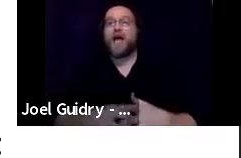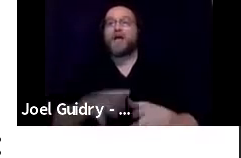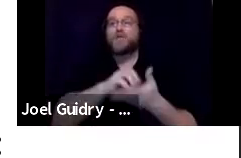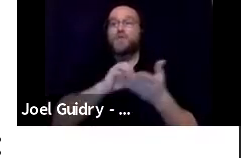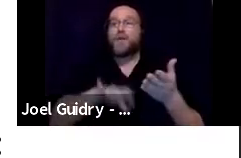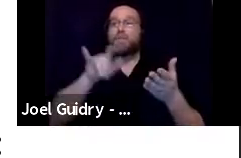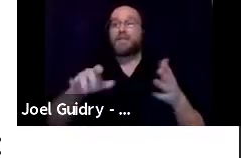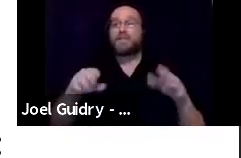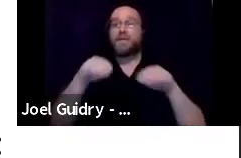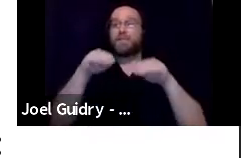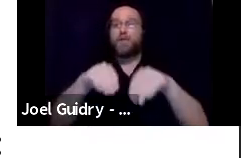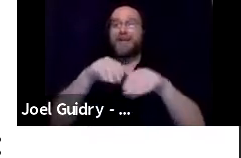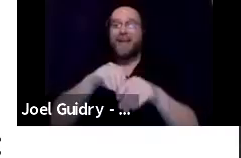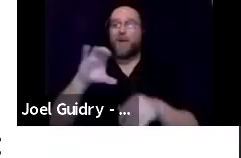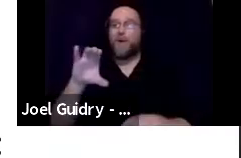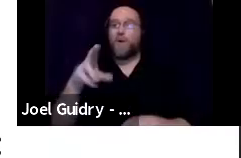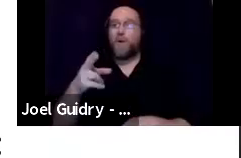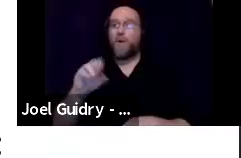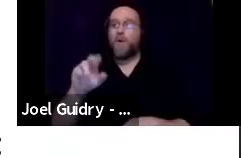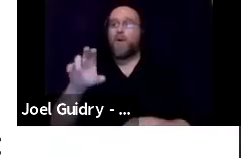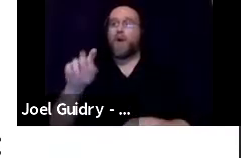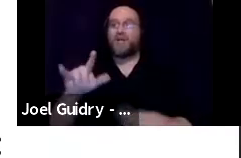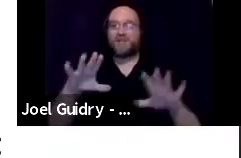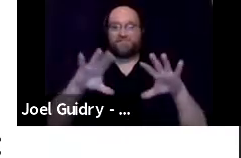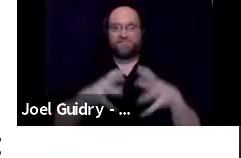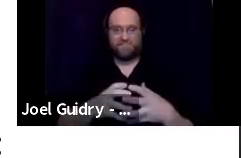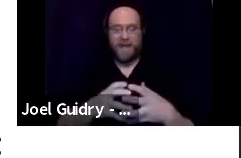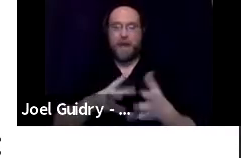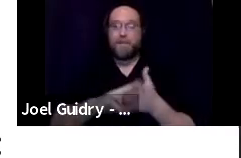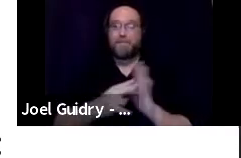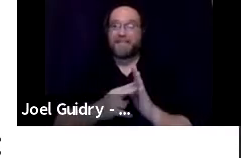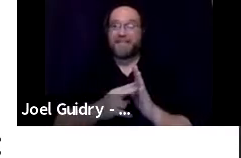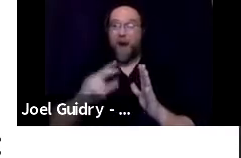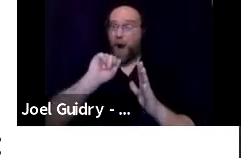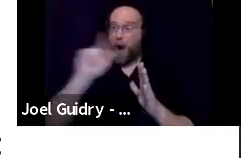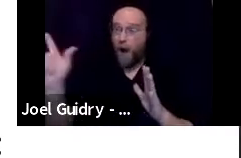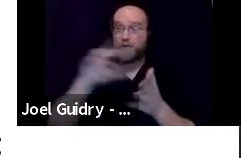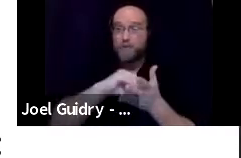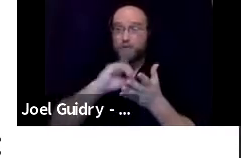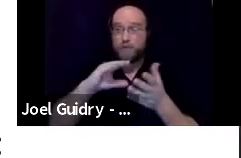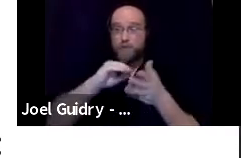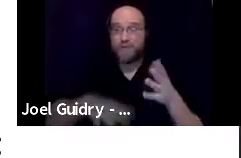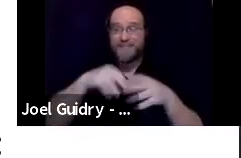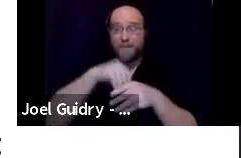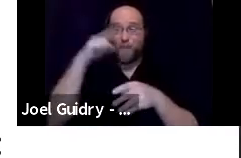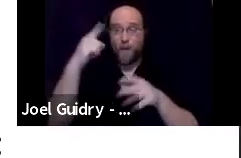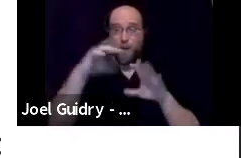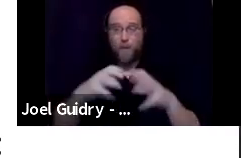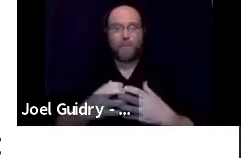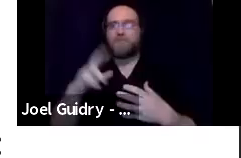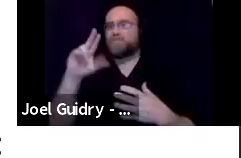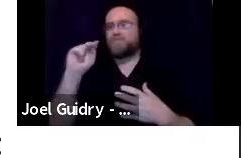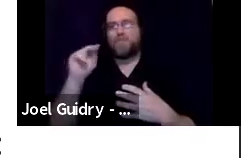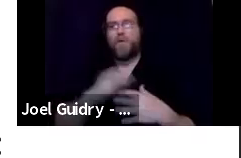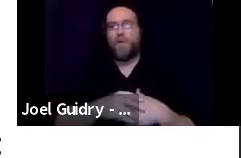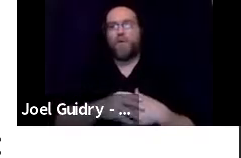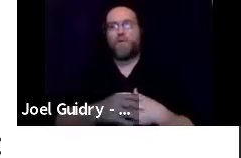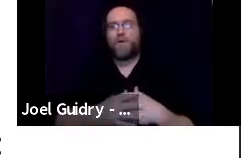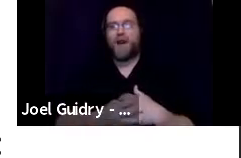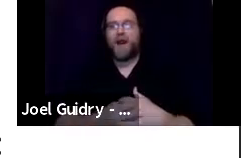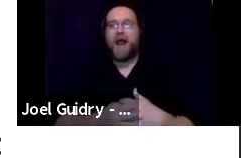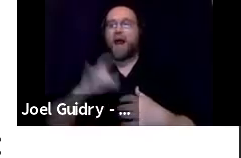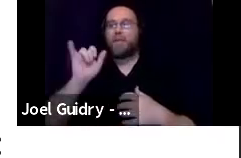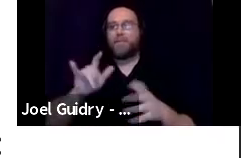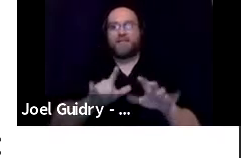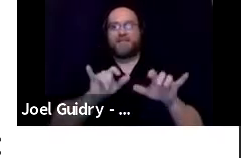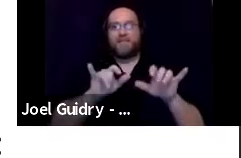such thing as a 700 student cohort. The cohorts are how the kids are placed into their classroom where they're spending the majority of their